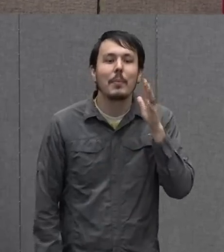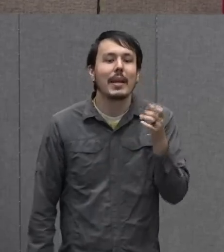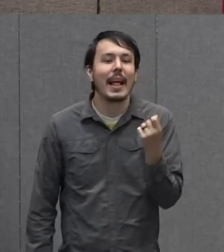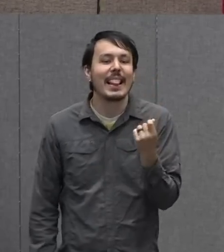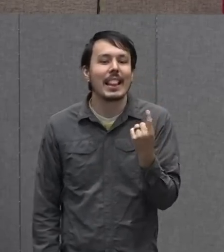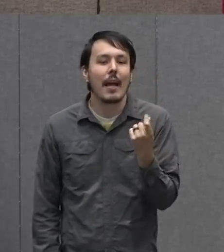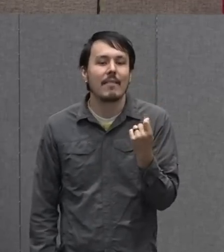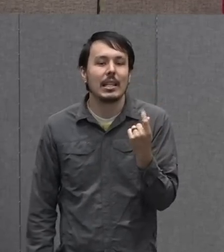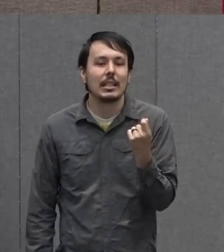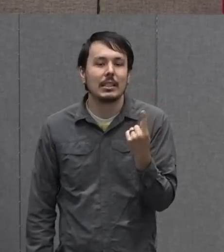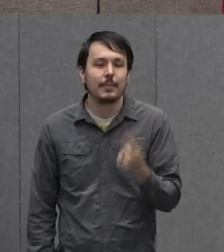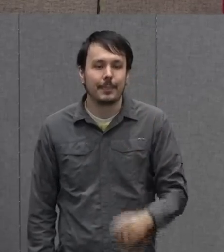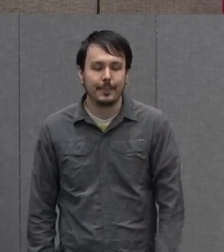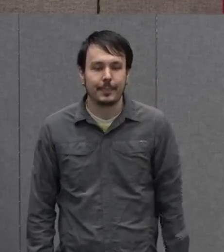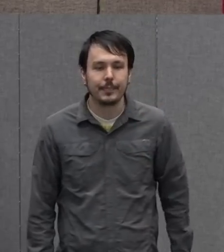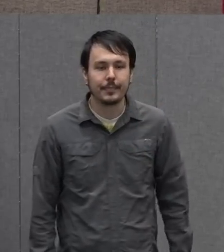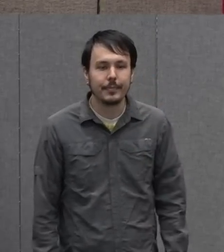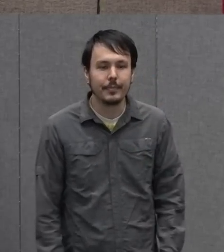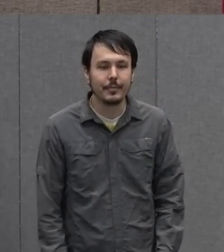11,